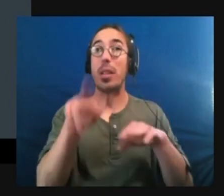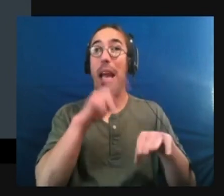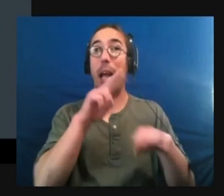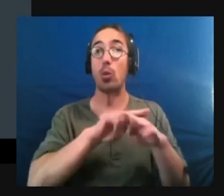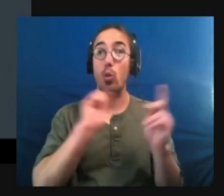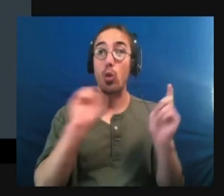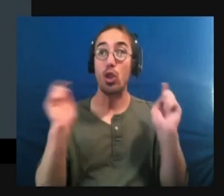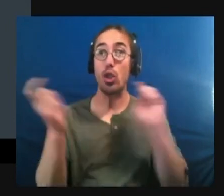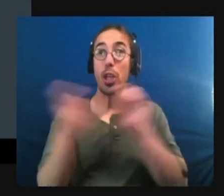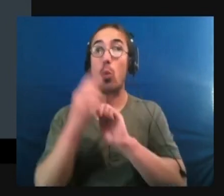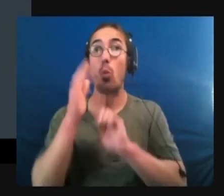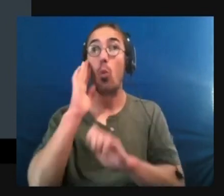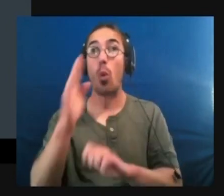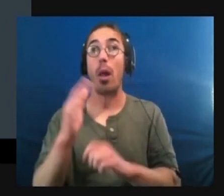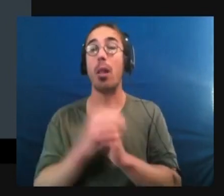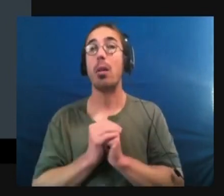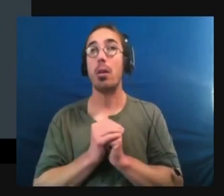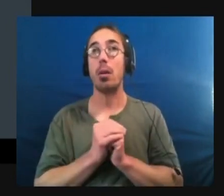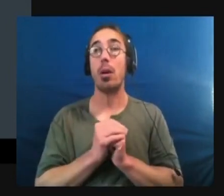therapist.